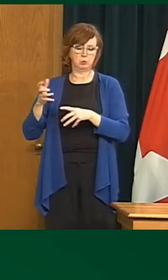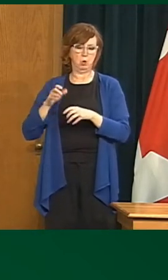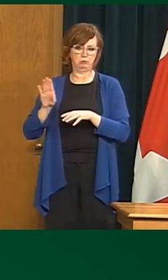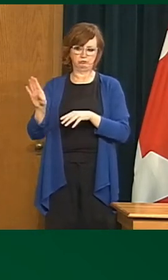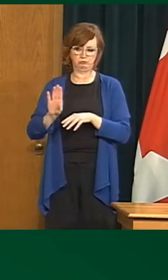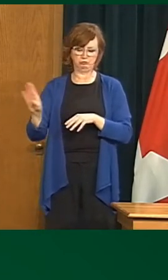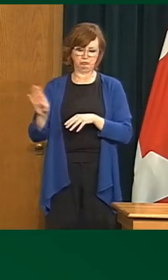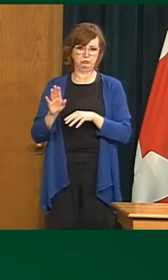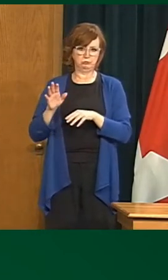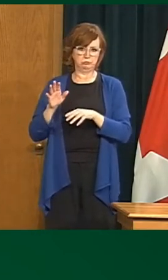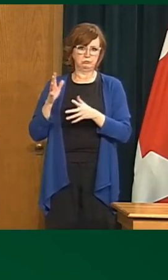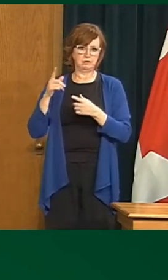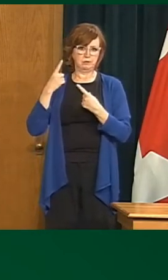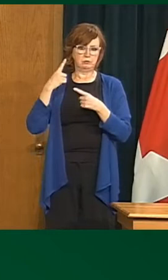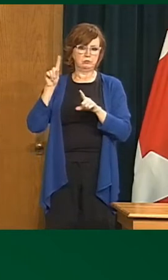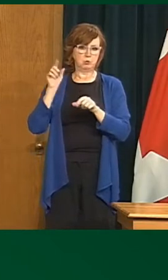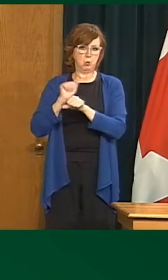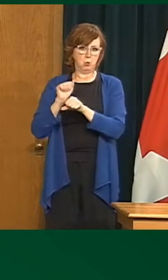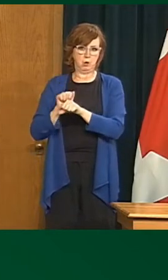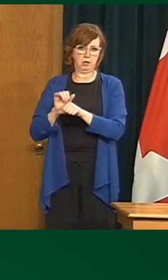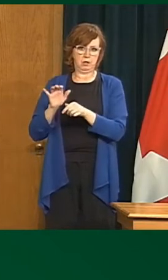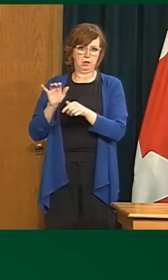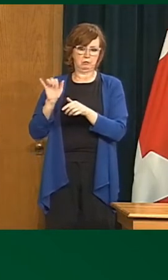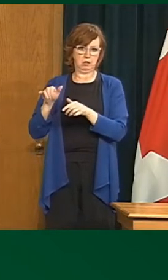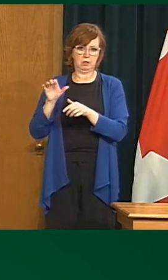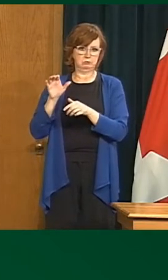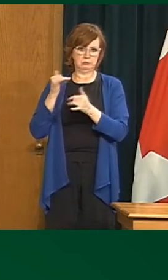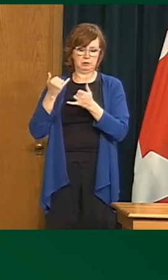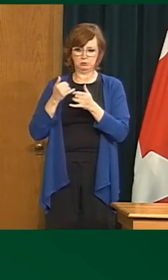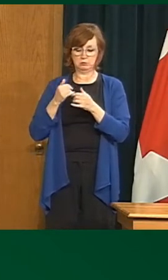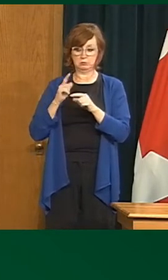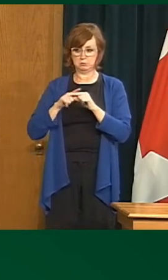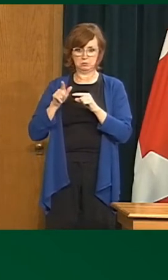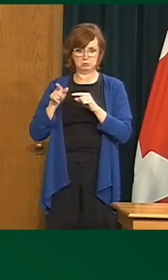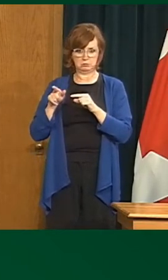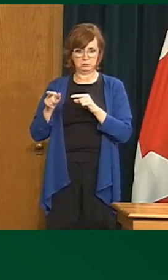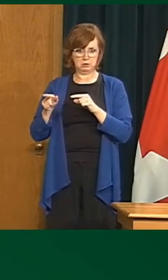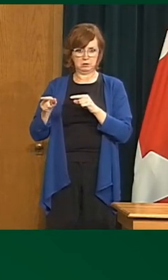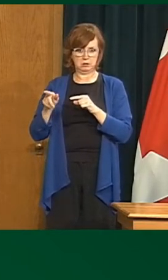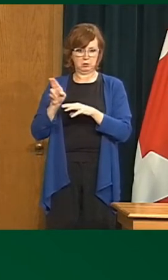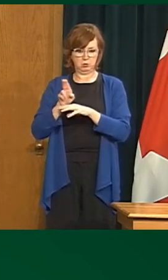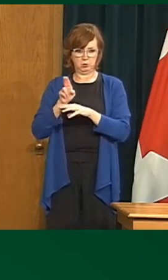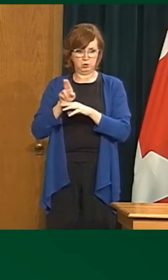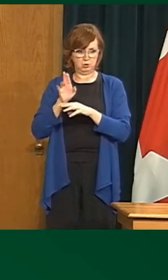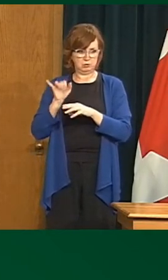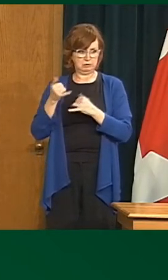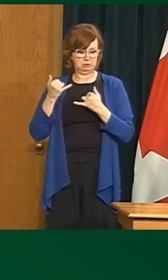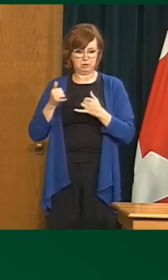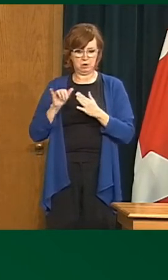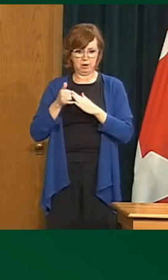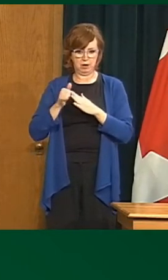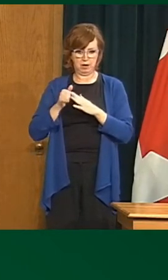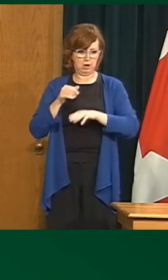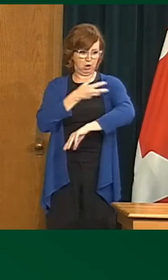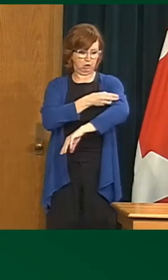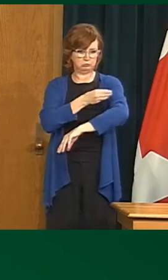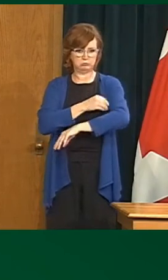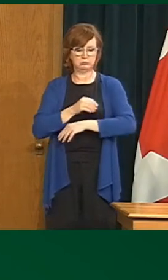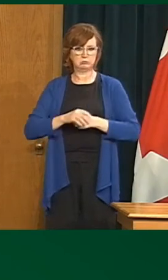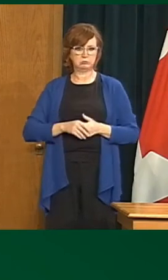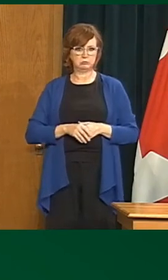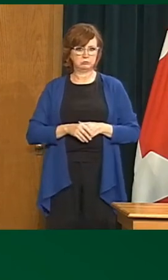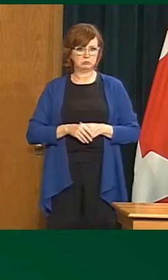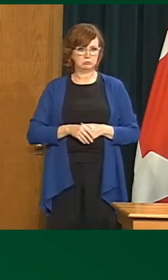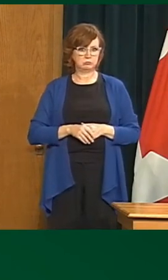Laboratory. But then how it's used is, again, it will be used to do a population-level survey, and the University of Saskatchewan is also involved in